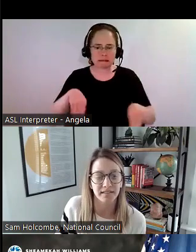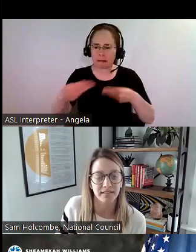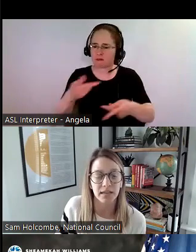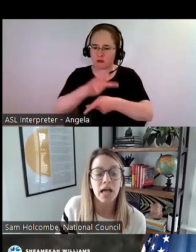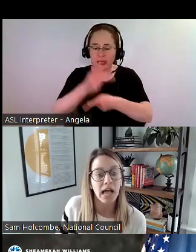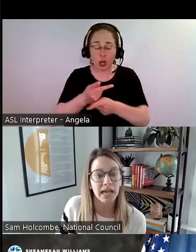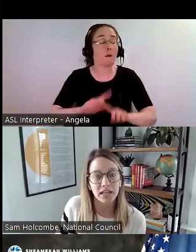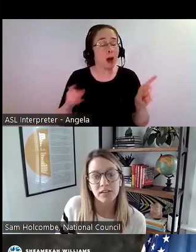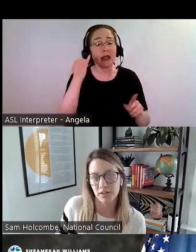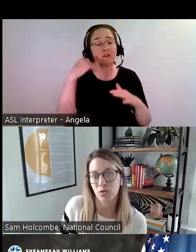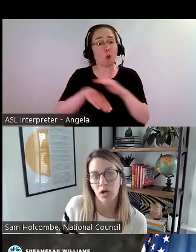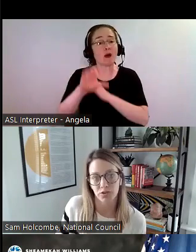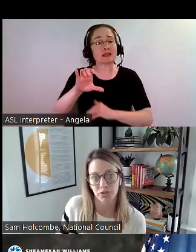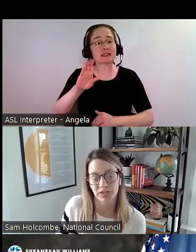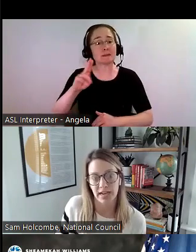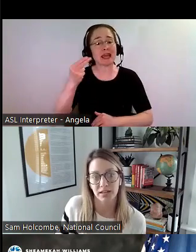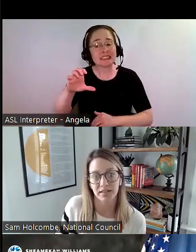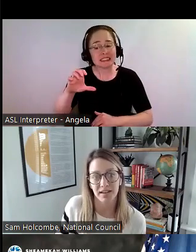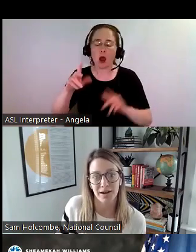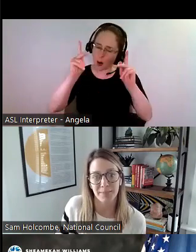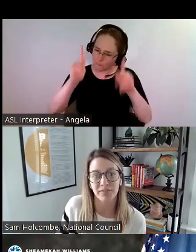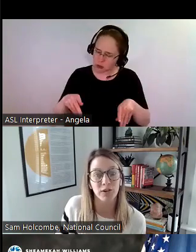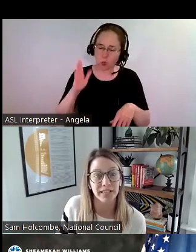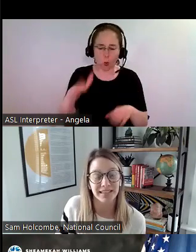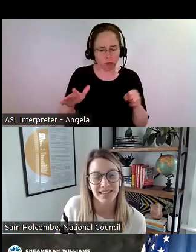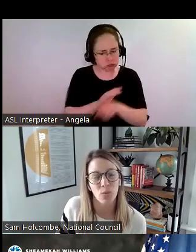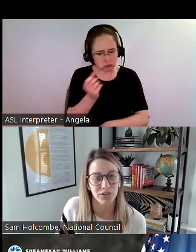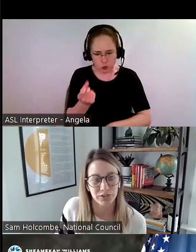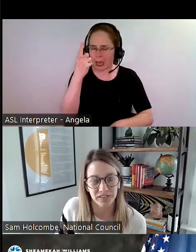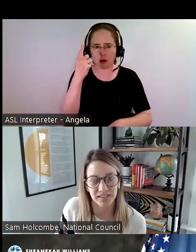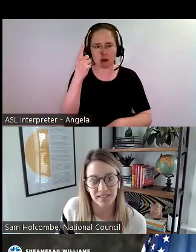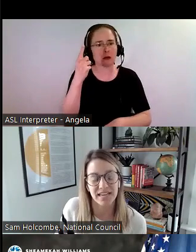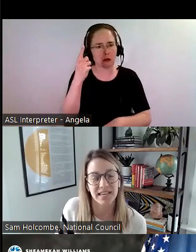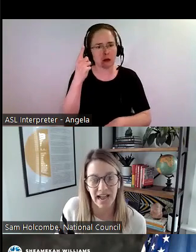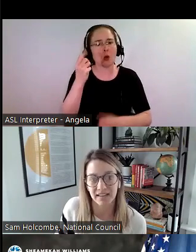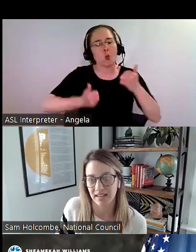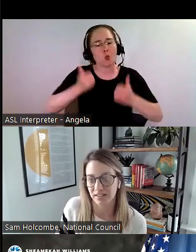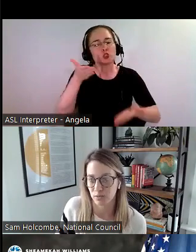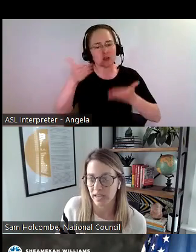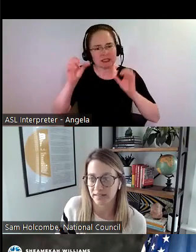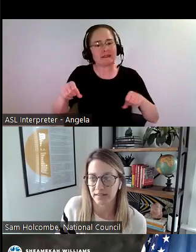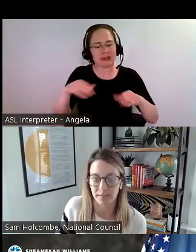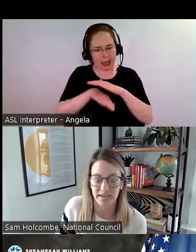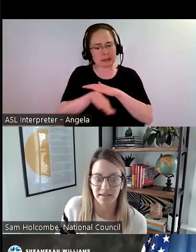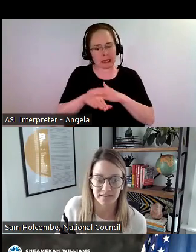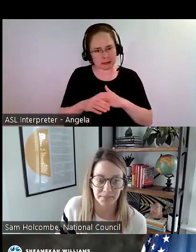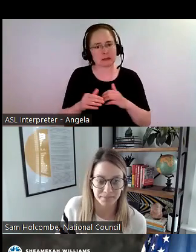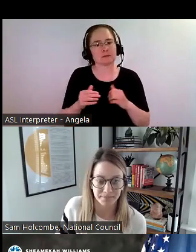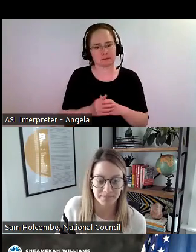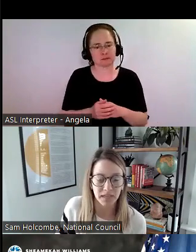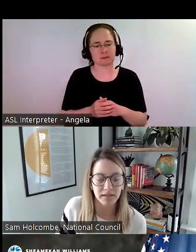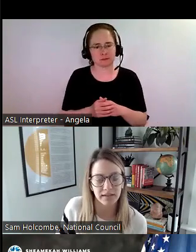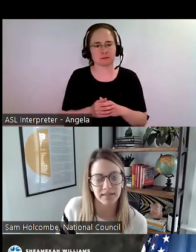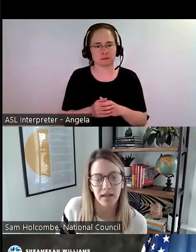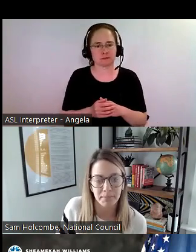a CCBHC, an individual understands fully what services they can access through that